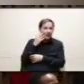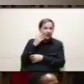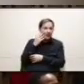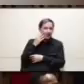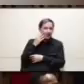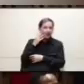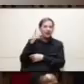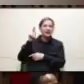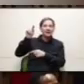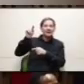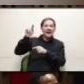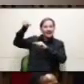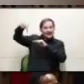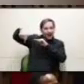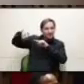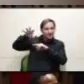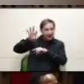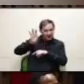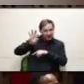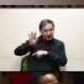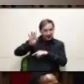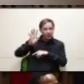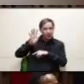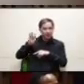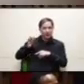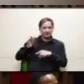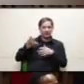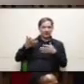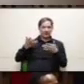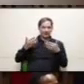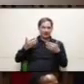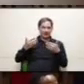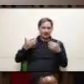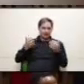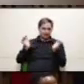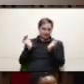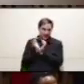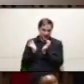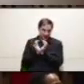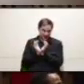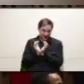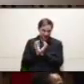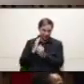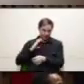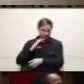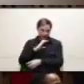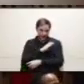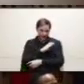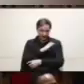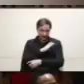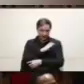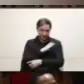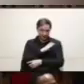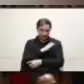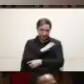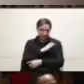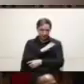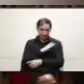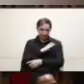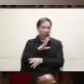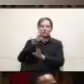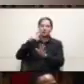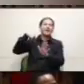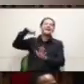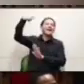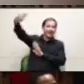will be Monday. I forgot it. Okay. So the council was going to be next Friday.